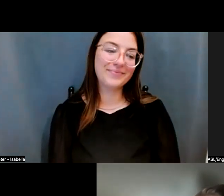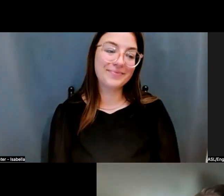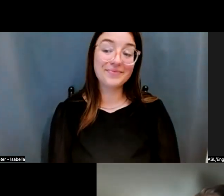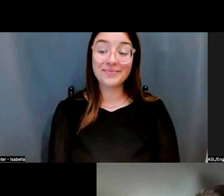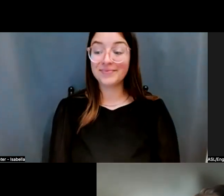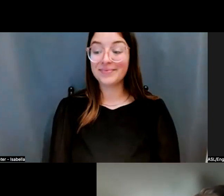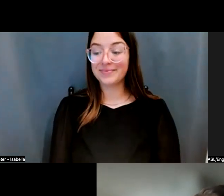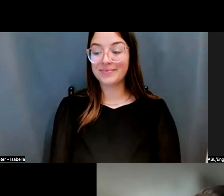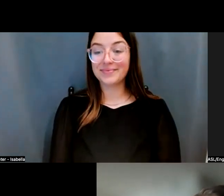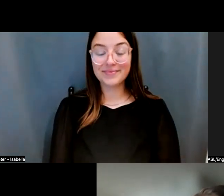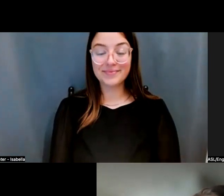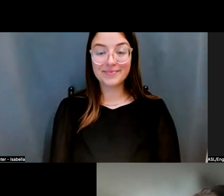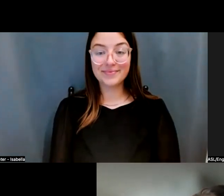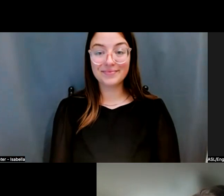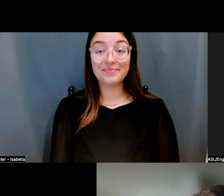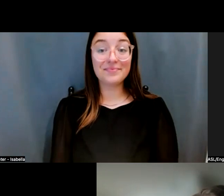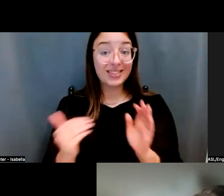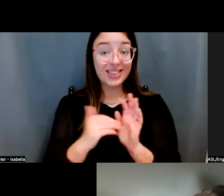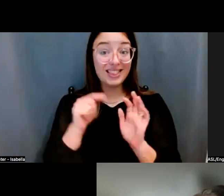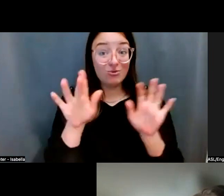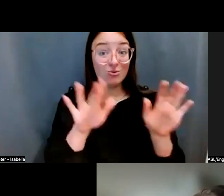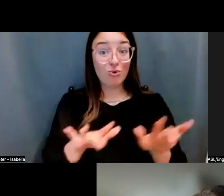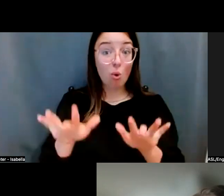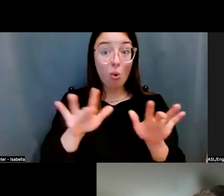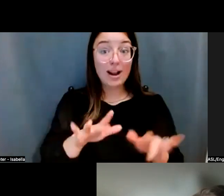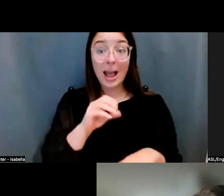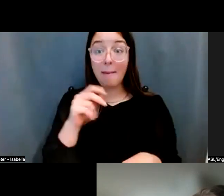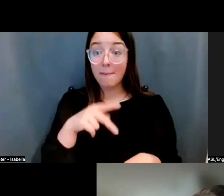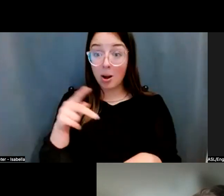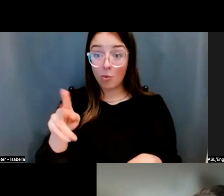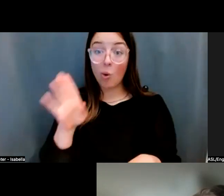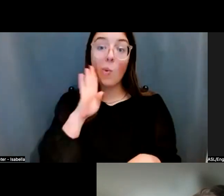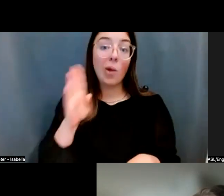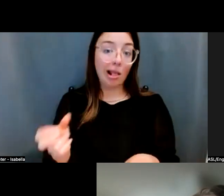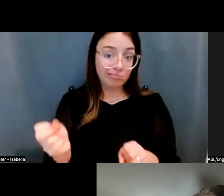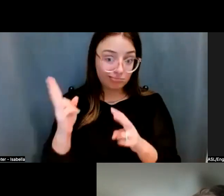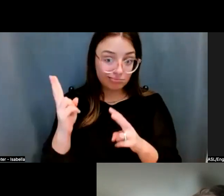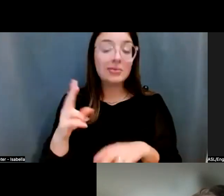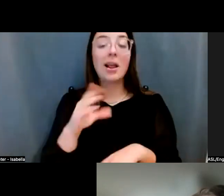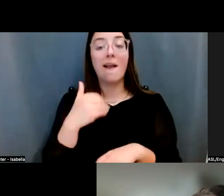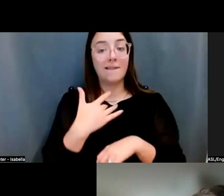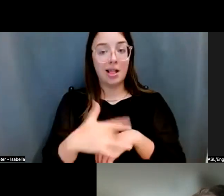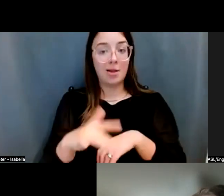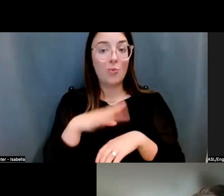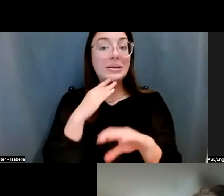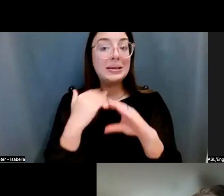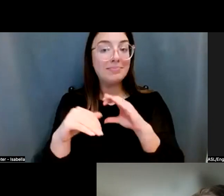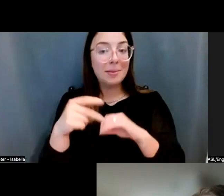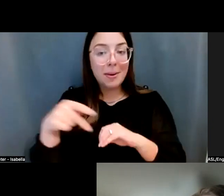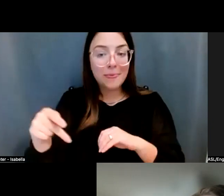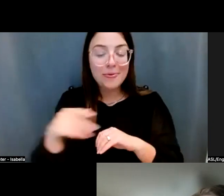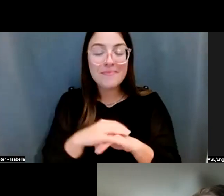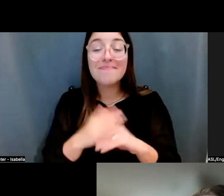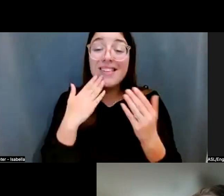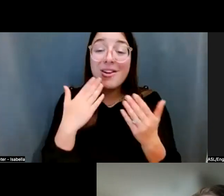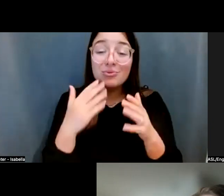And again, a copy of the presentation will be available, and we will send out the PowerPoint slides. So thank you so much to everyone